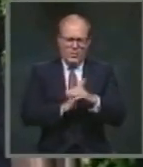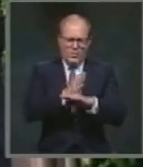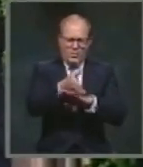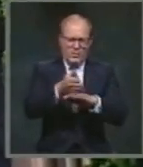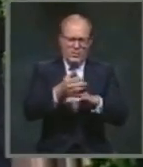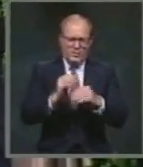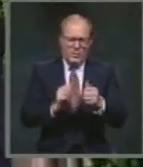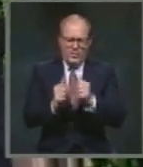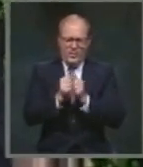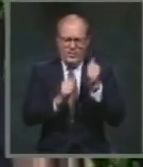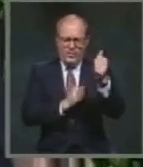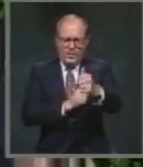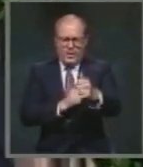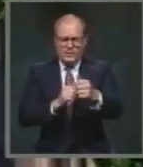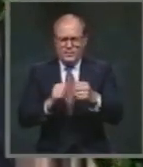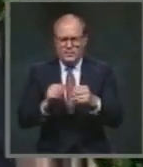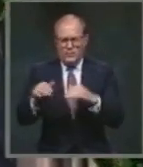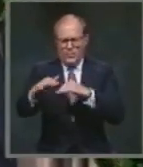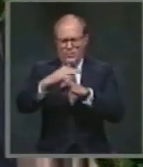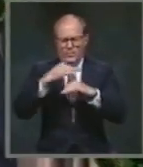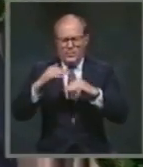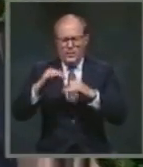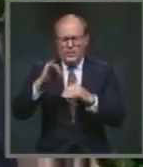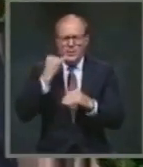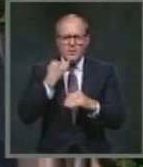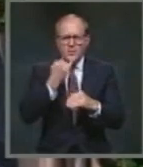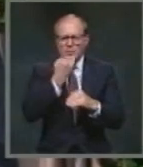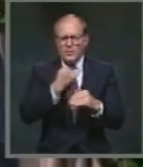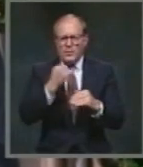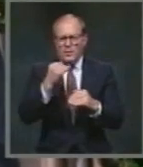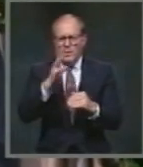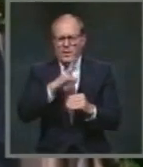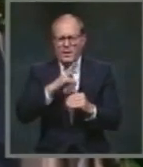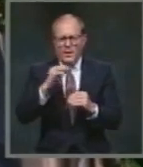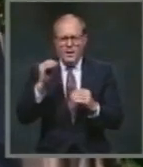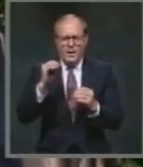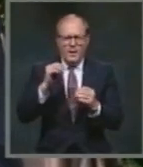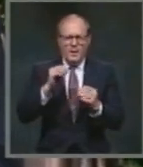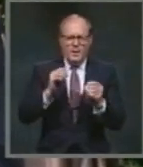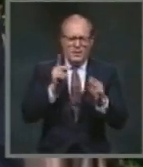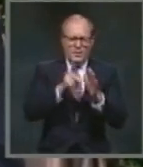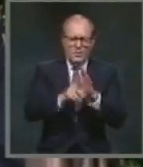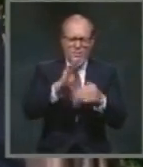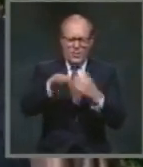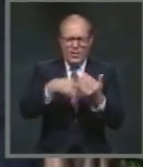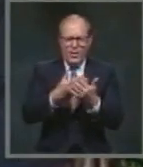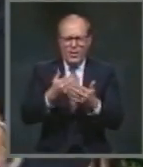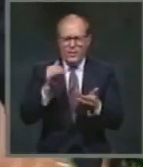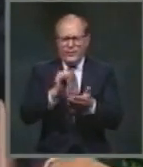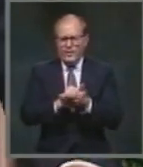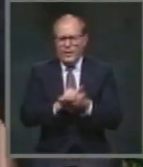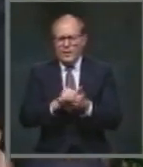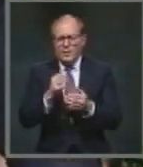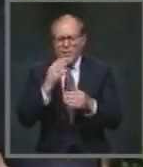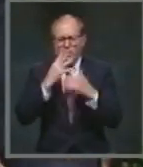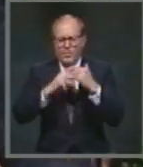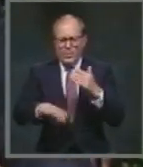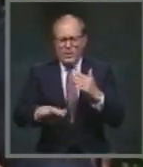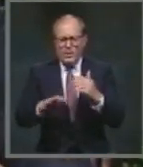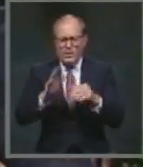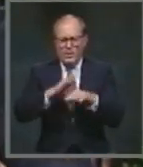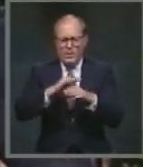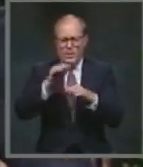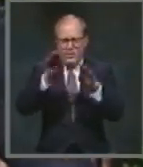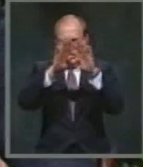died, on whose doorposts the blood of the Passover lamb was not found. And that story is in Exodus